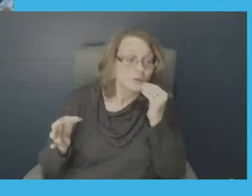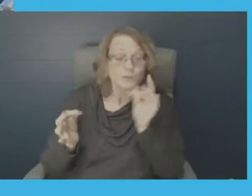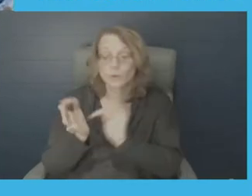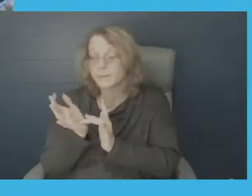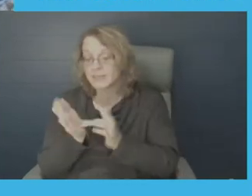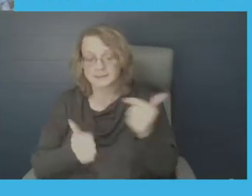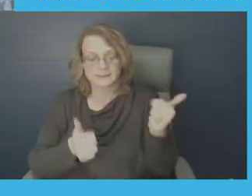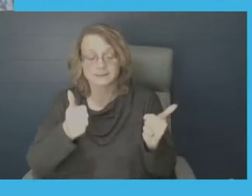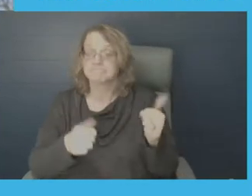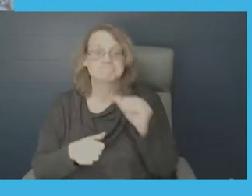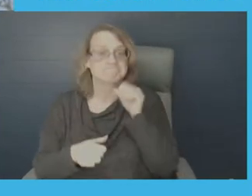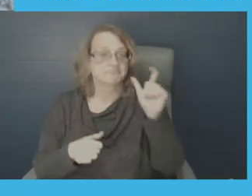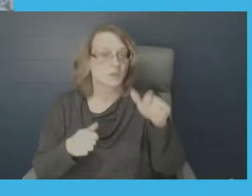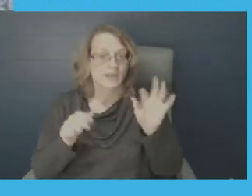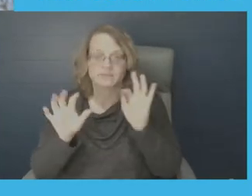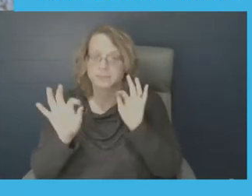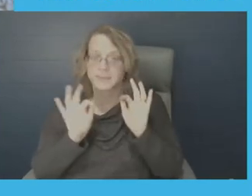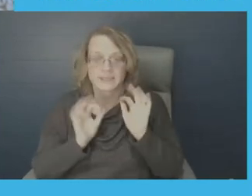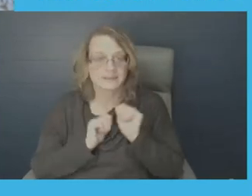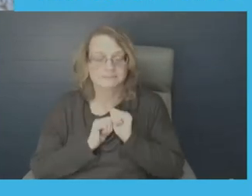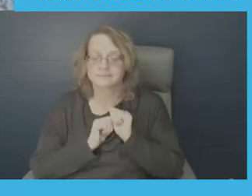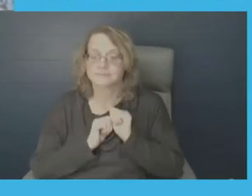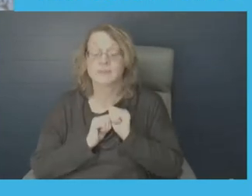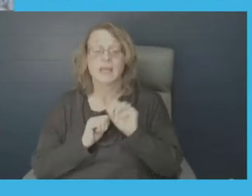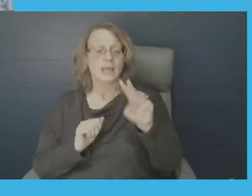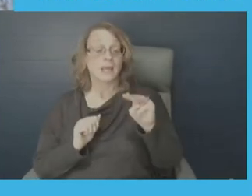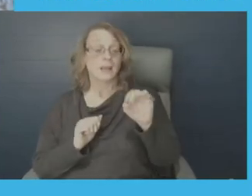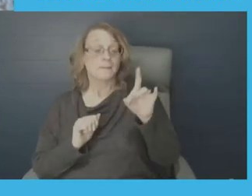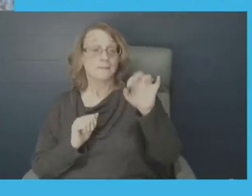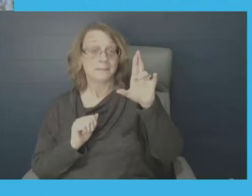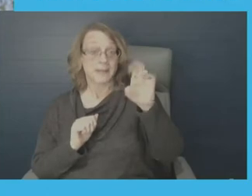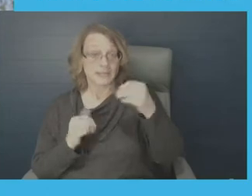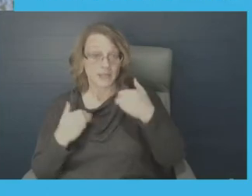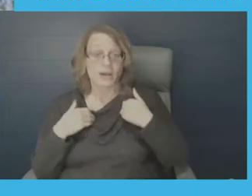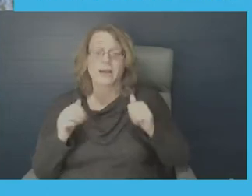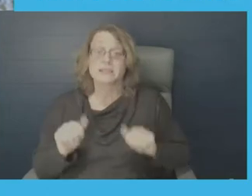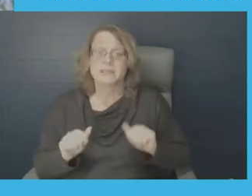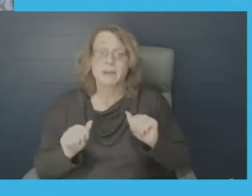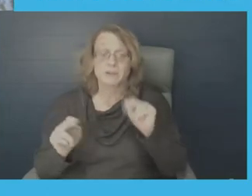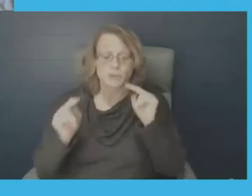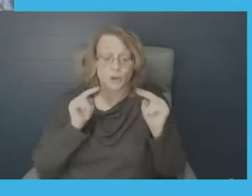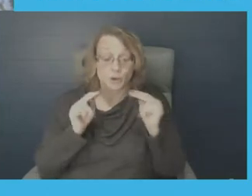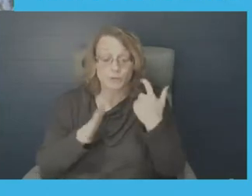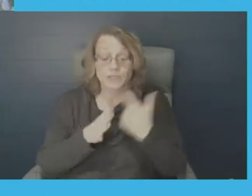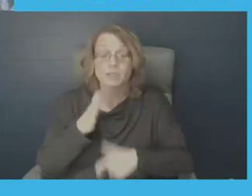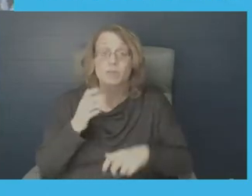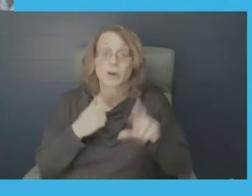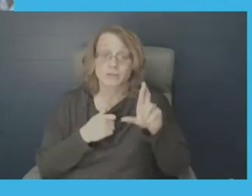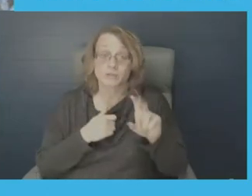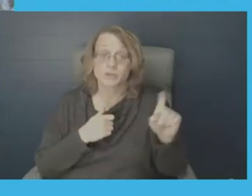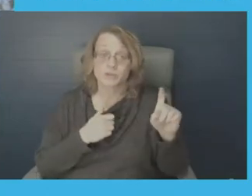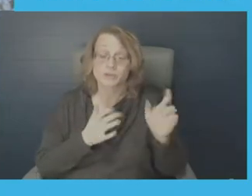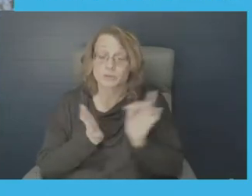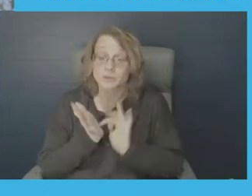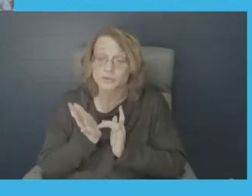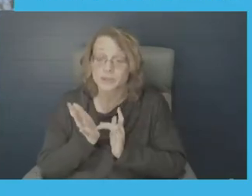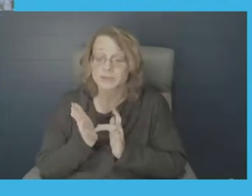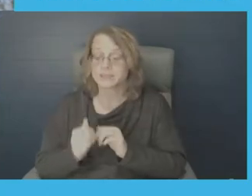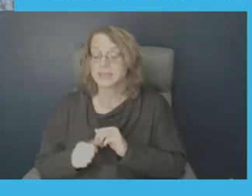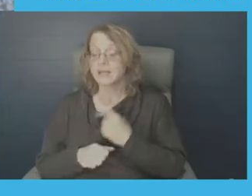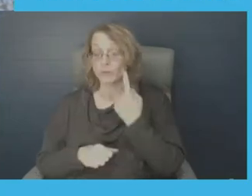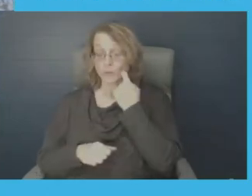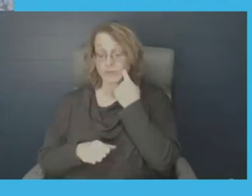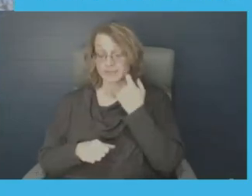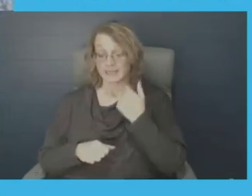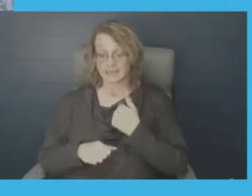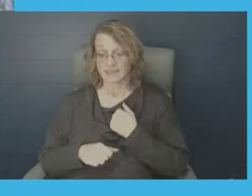prescription medicine for seniors so they would not have to choose between buying groceries and buying medicine. We gave Medicare the ability to negotiate